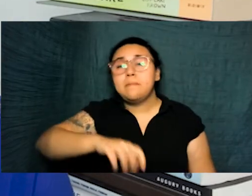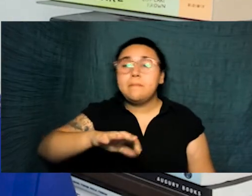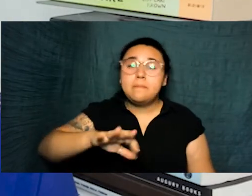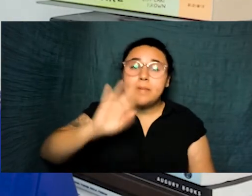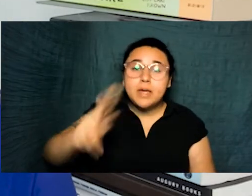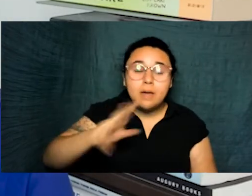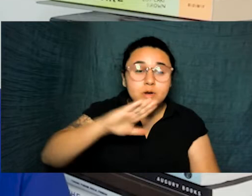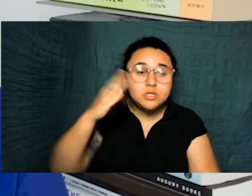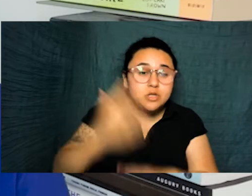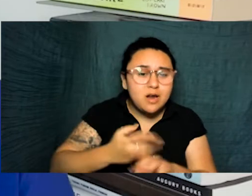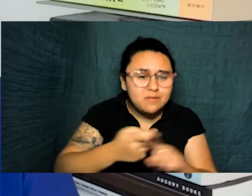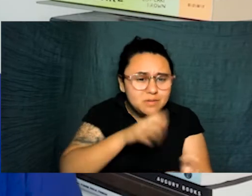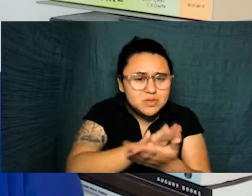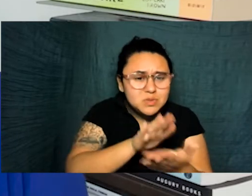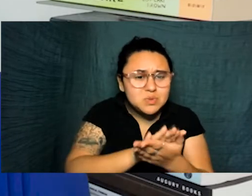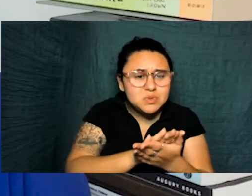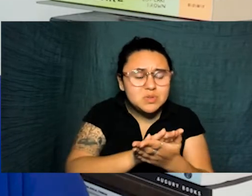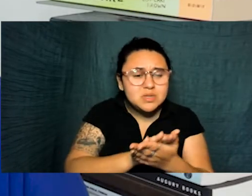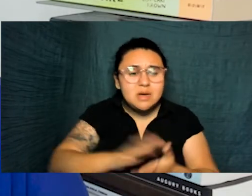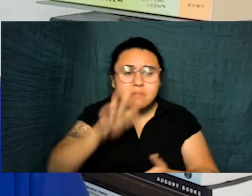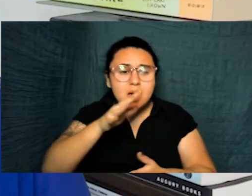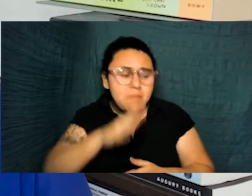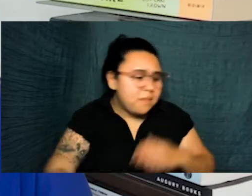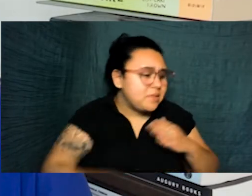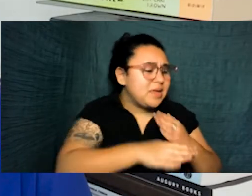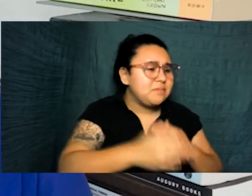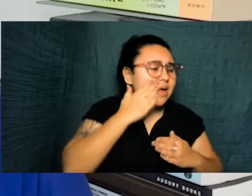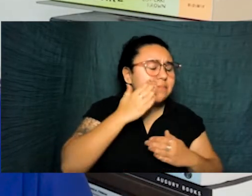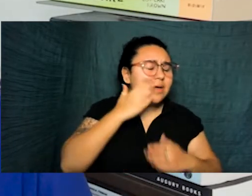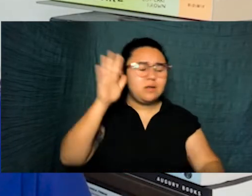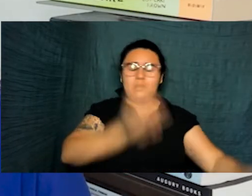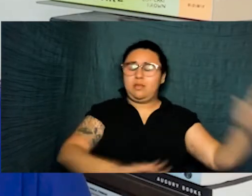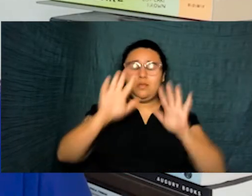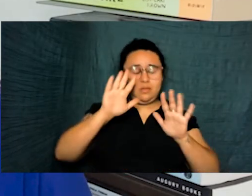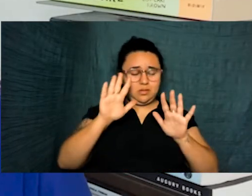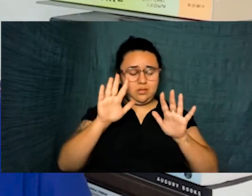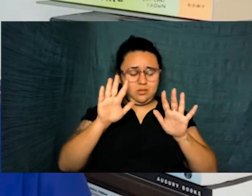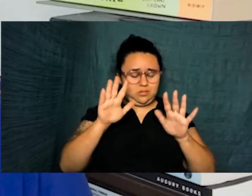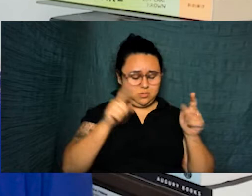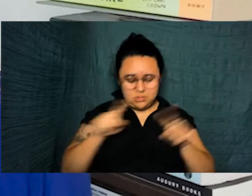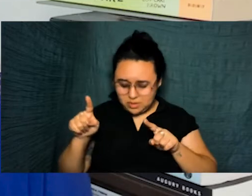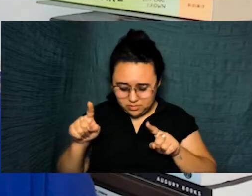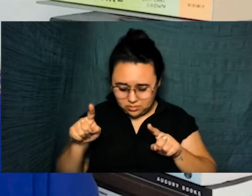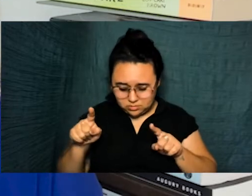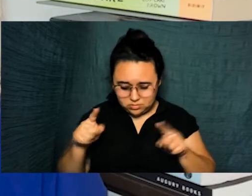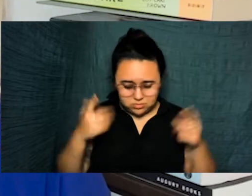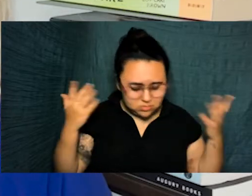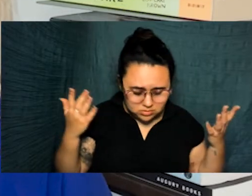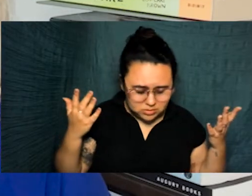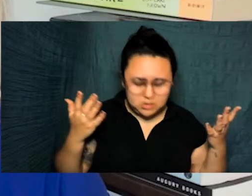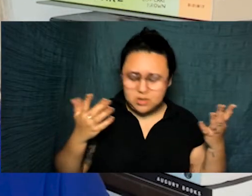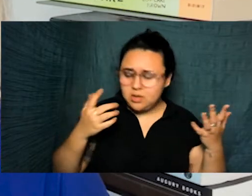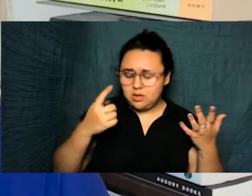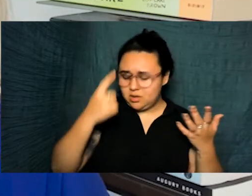her clunky clog. It took me a second to register what was going on. I couldn't